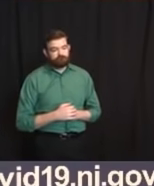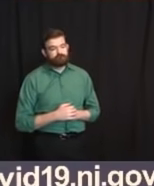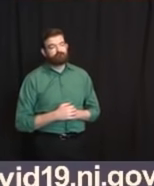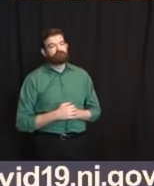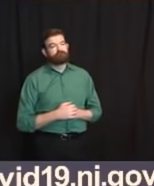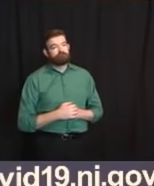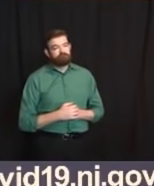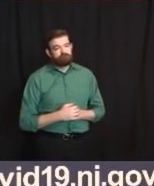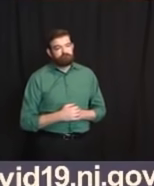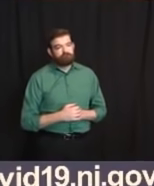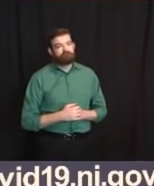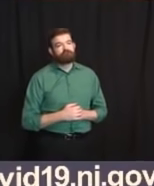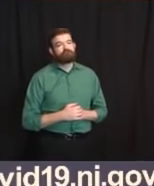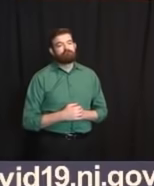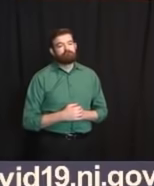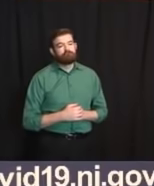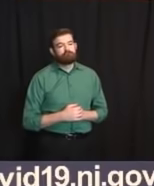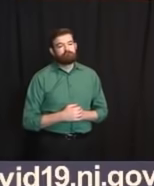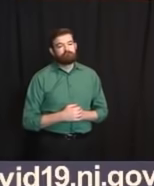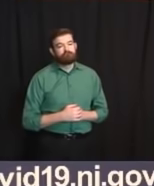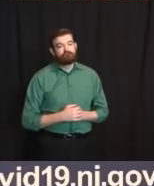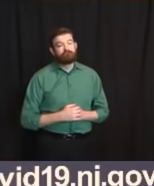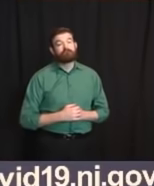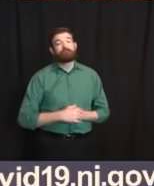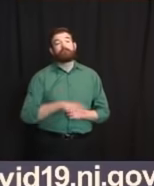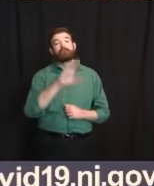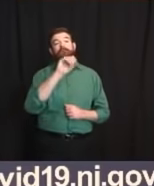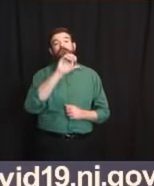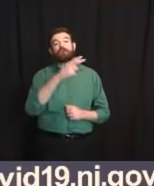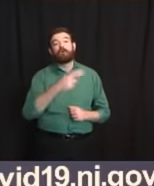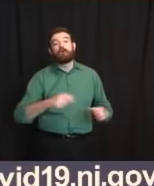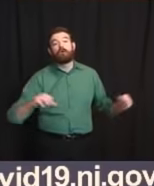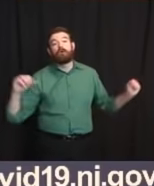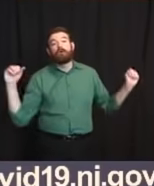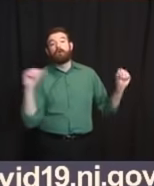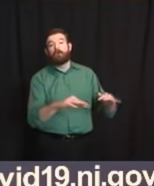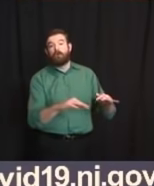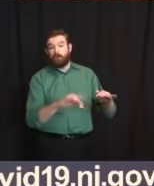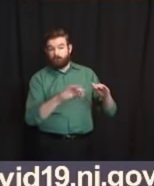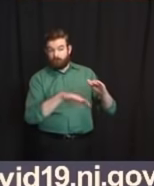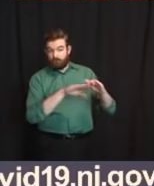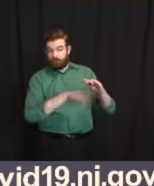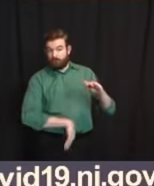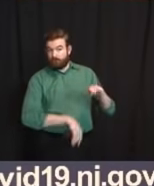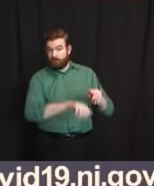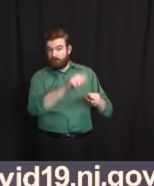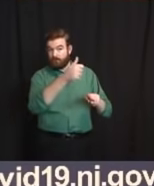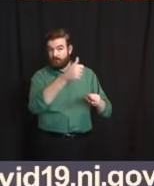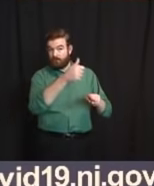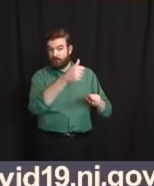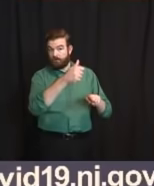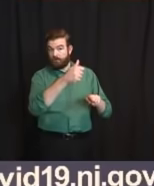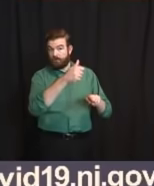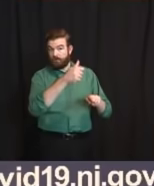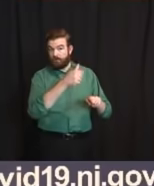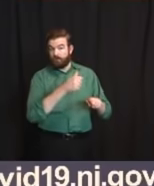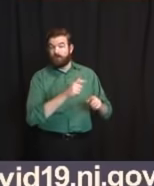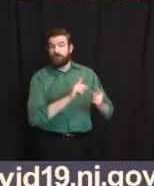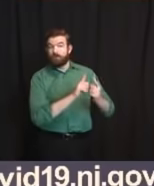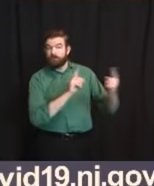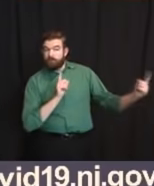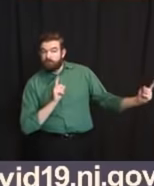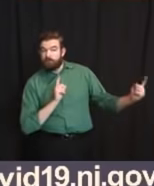For Amy, if the gatherings are less than 10 and there's proper social distancing, they are deemed to be